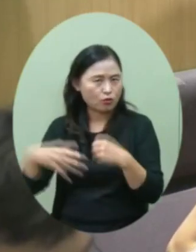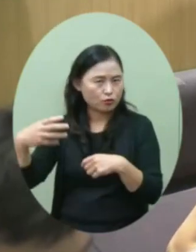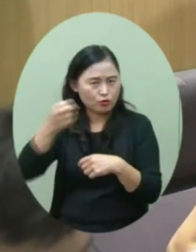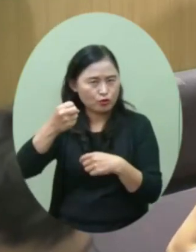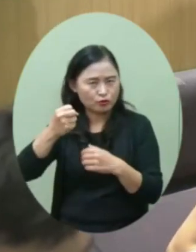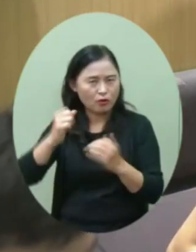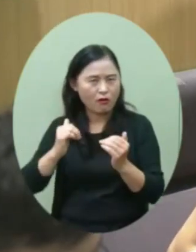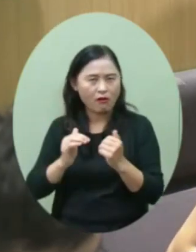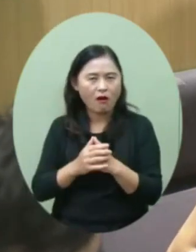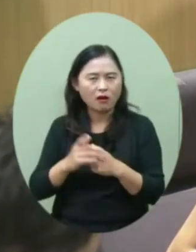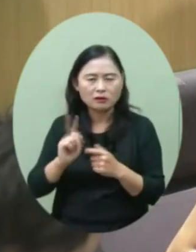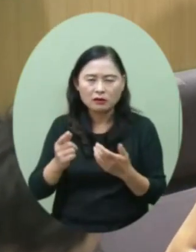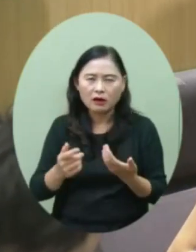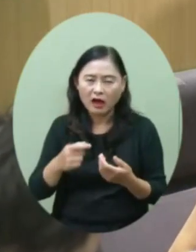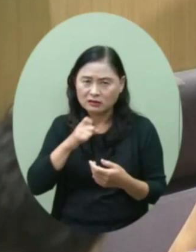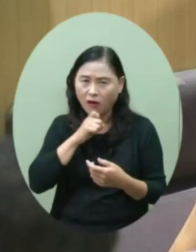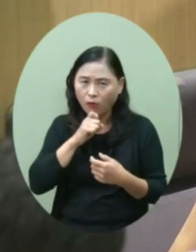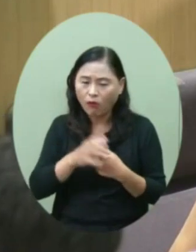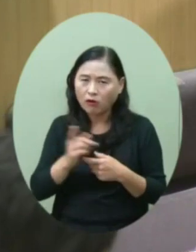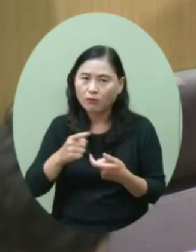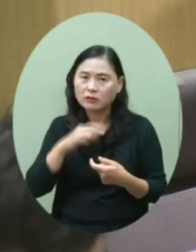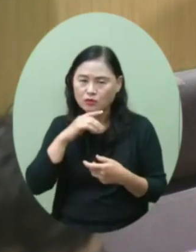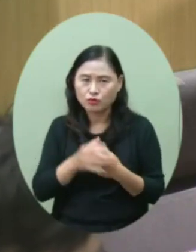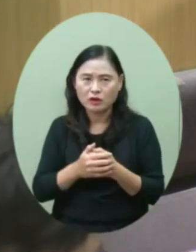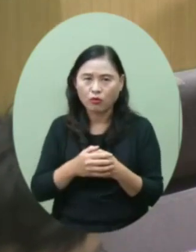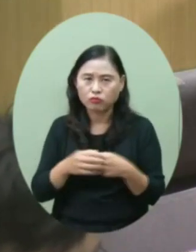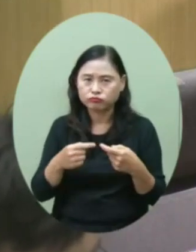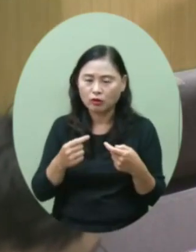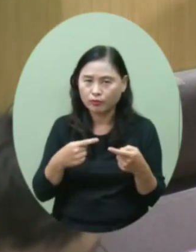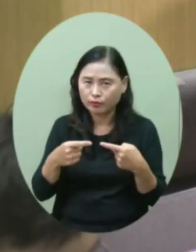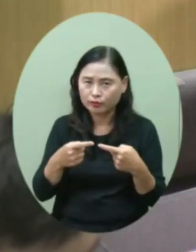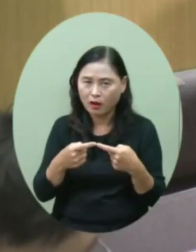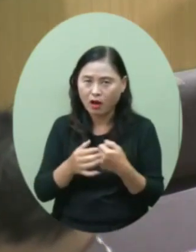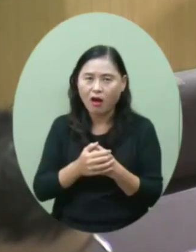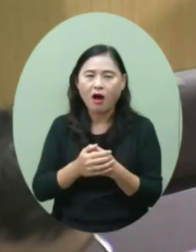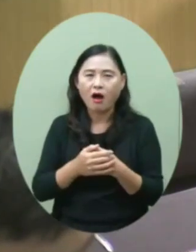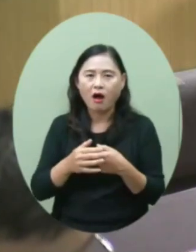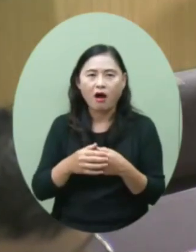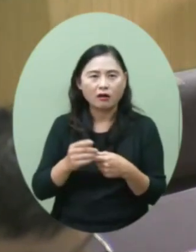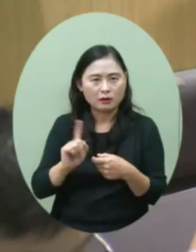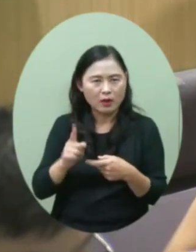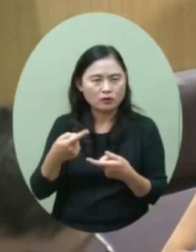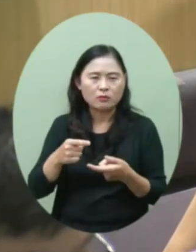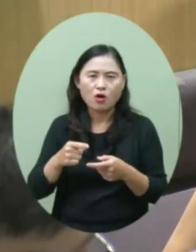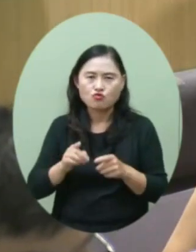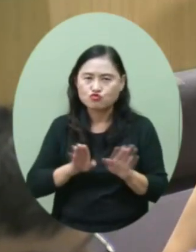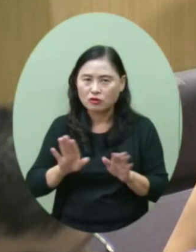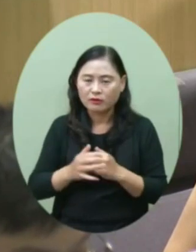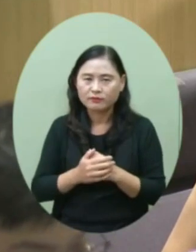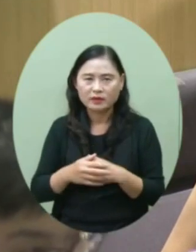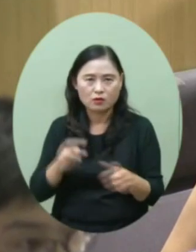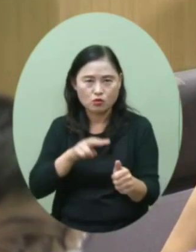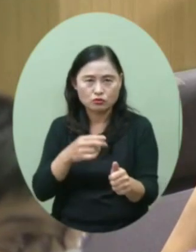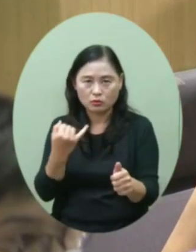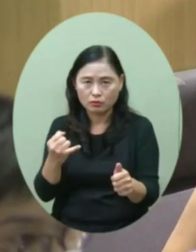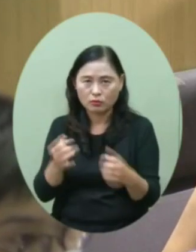to what extent your failure in governance, including the failure to introduce local legislation on the implementation of Article